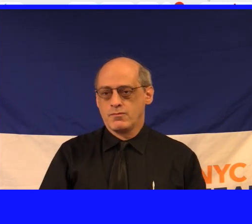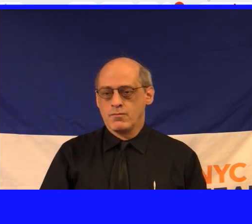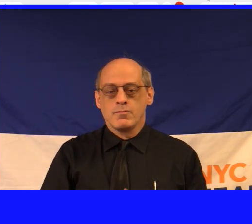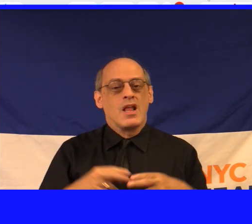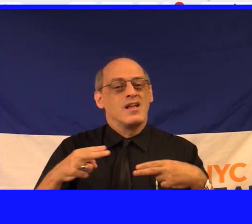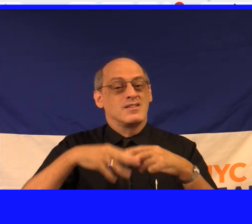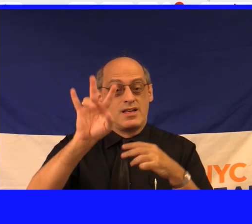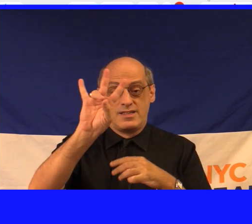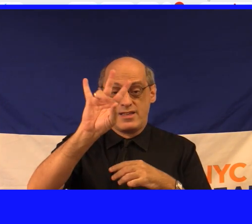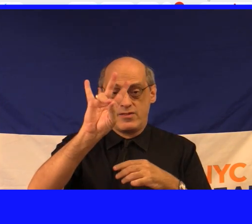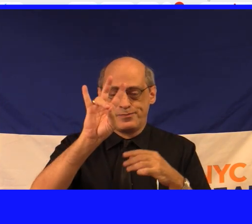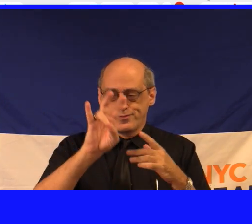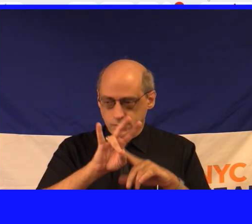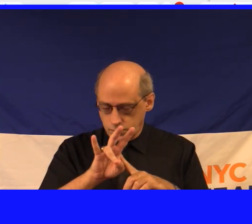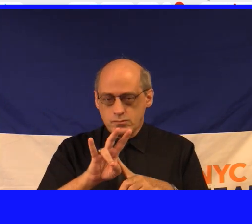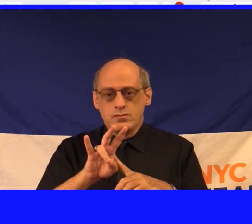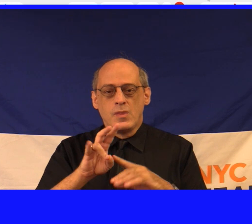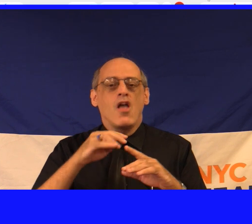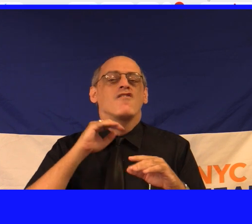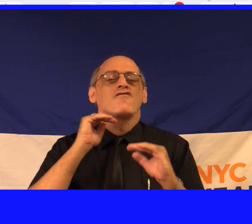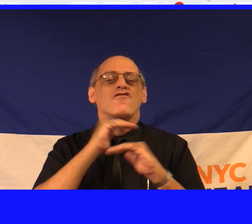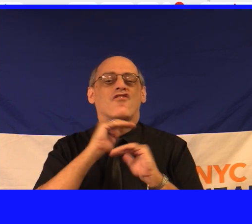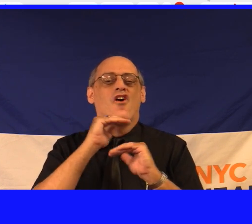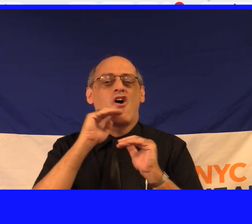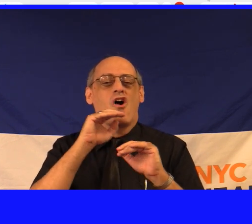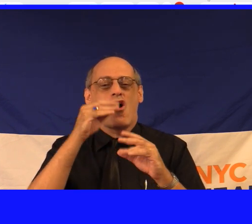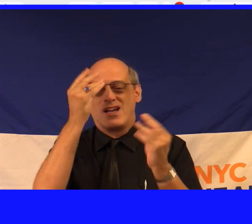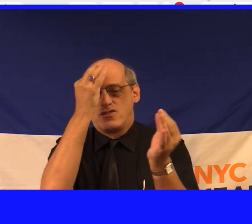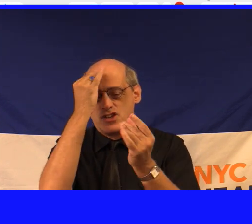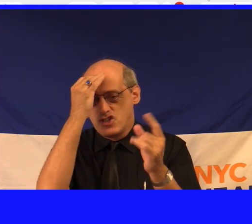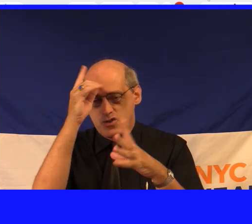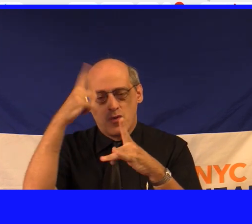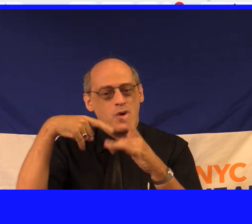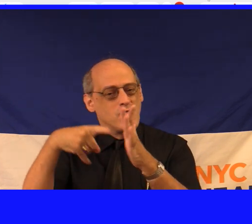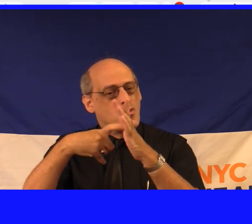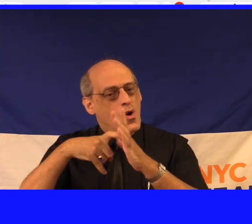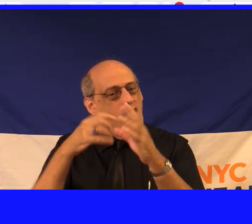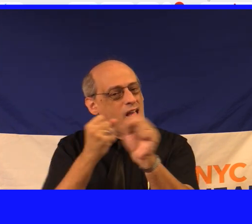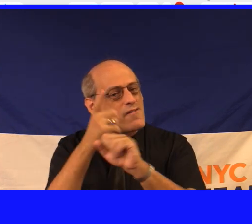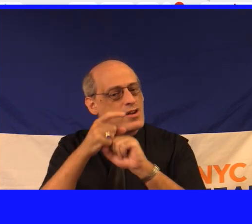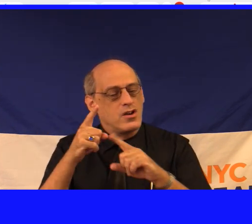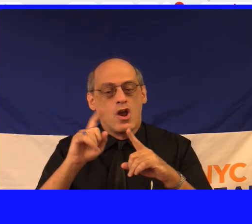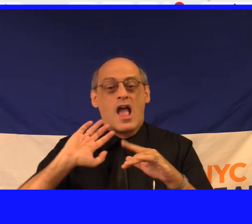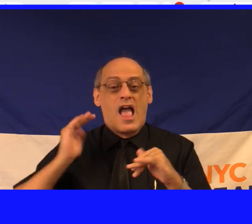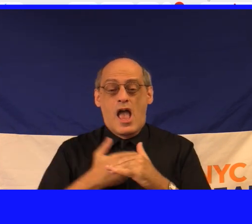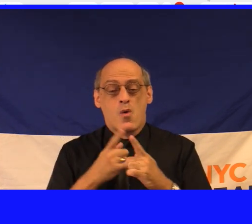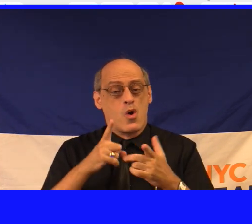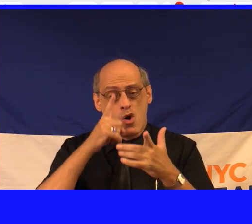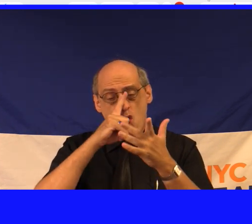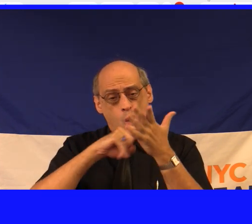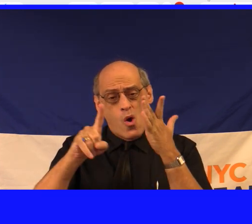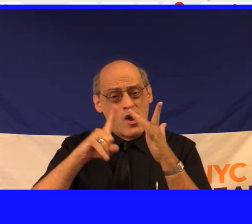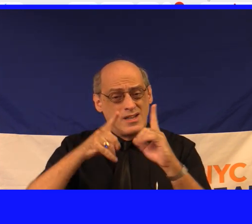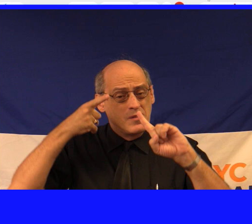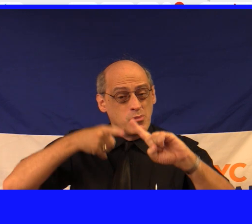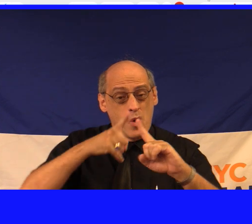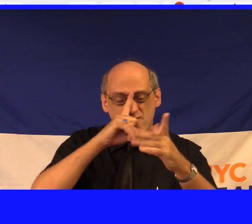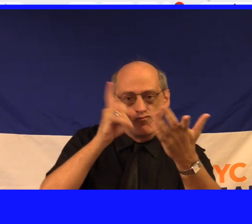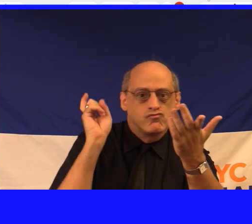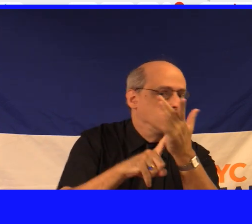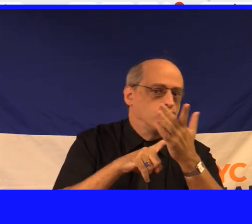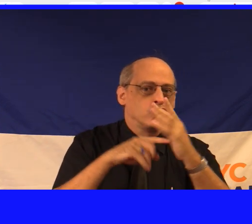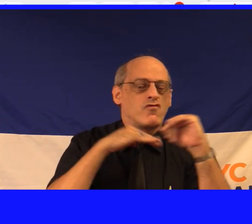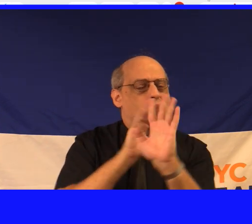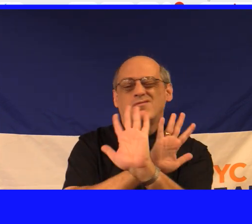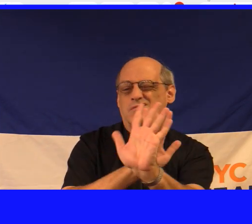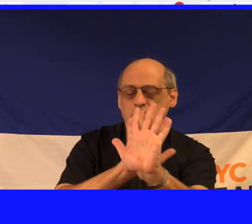slide 7 is the fraud considerations. We're required here. Obviously, our audit is not here to detect fraud, but if we are made aware of anything, we would let